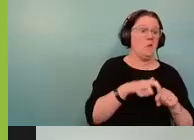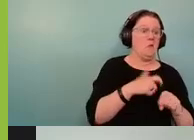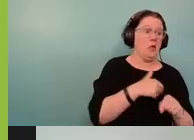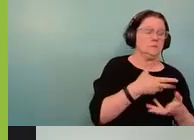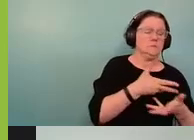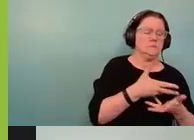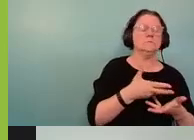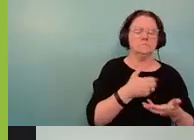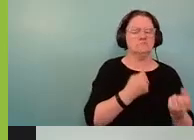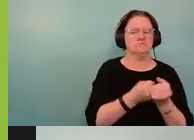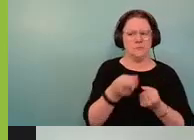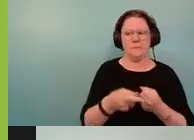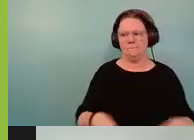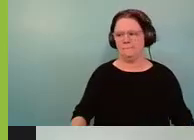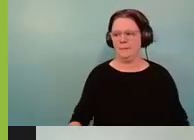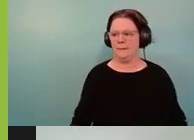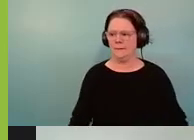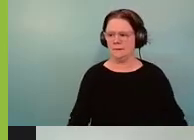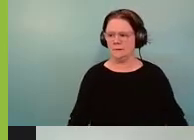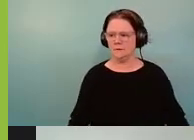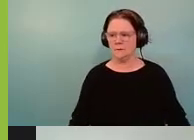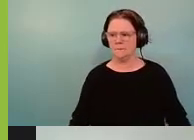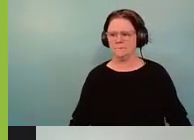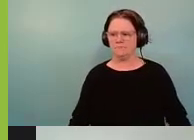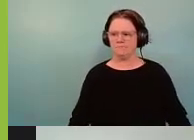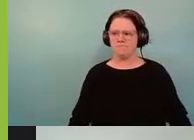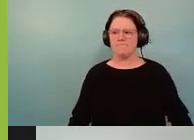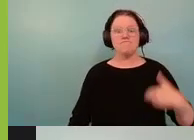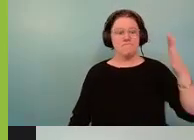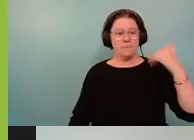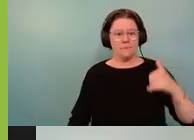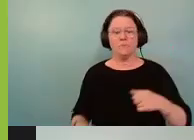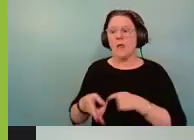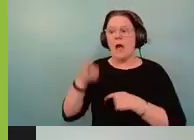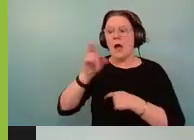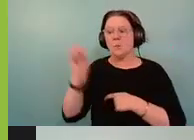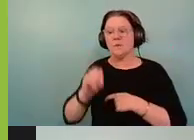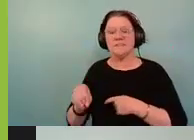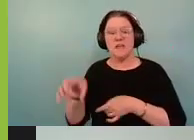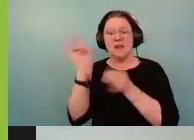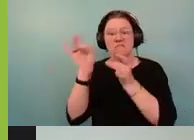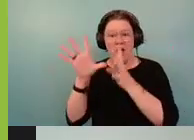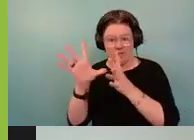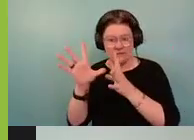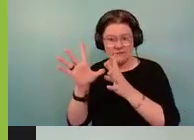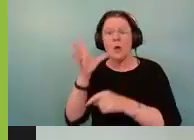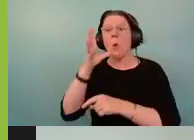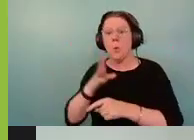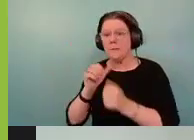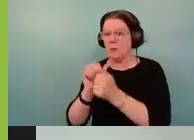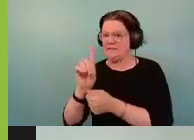to see if we can support them or help them in some way. Higher rates of violence overall for women with